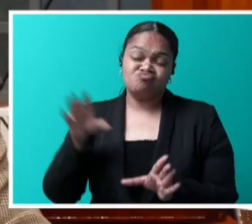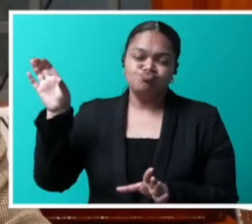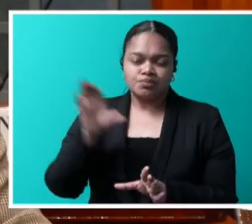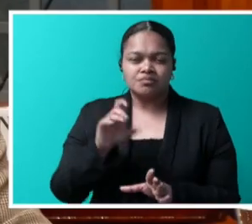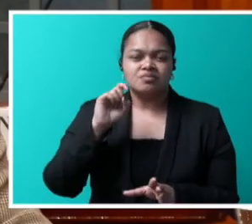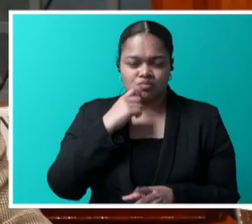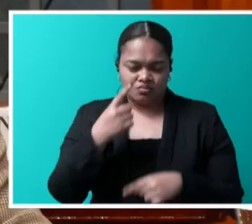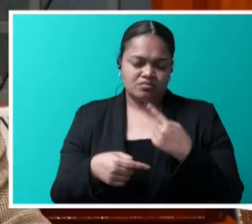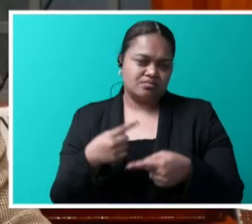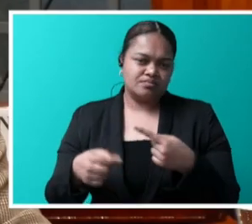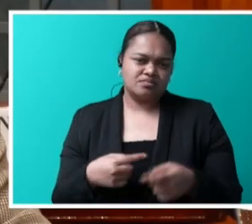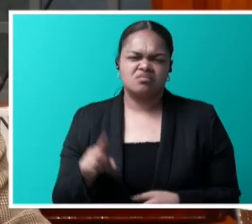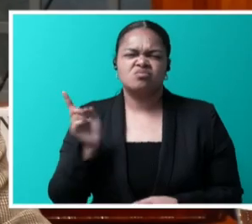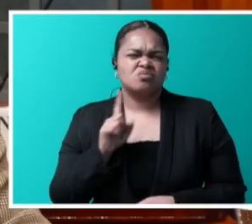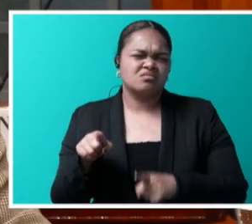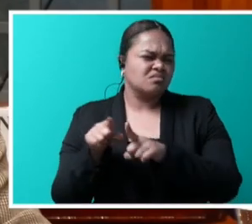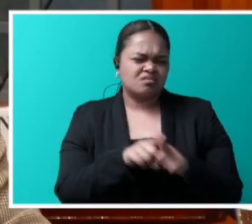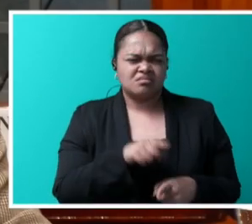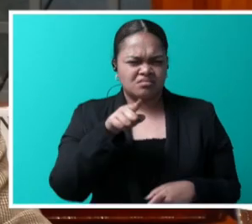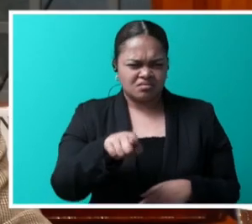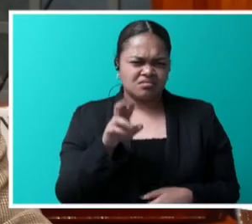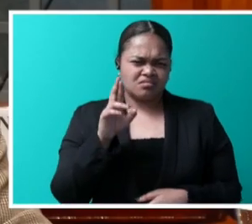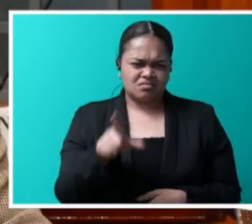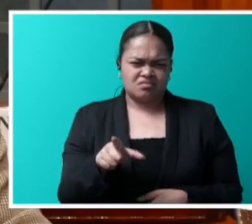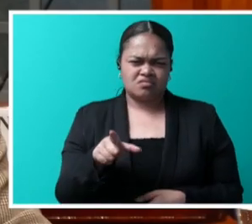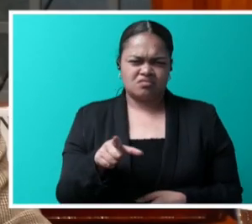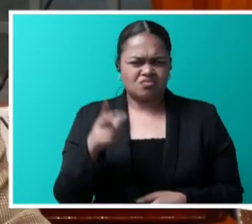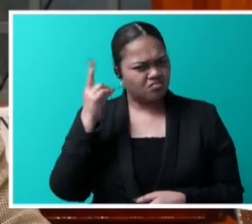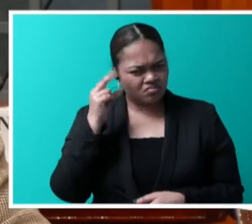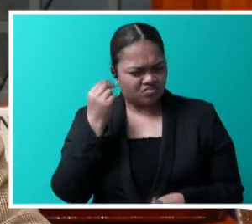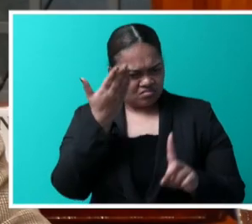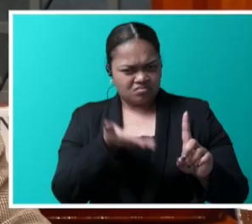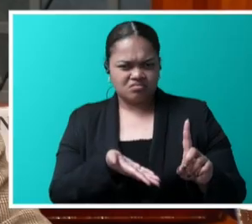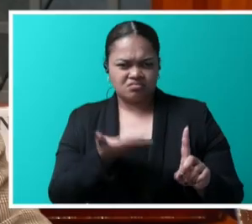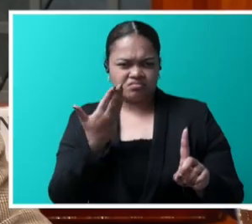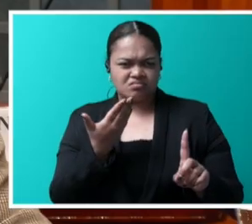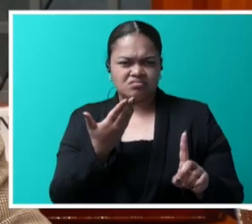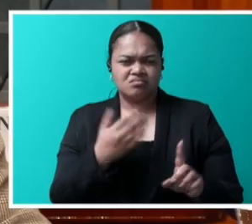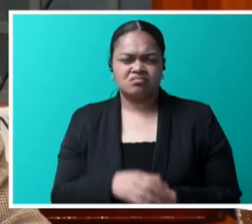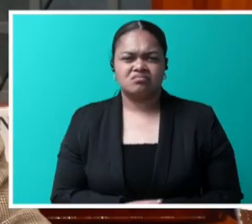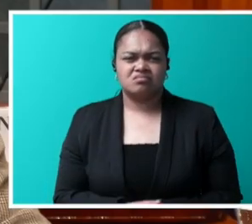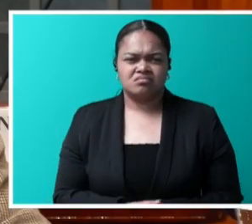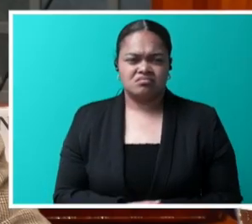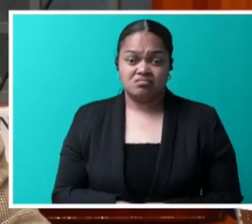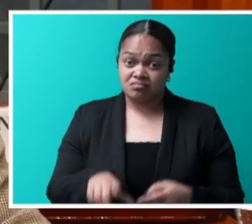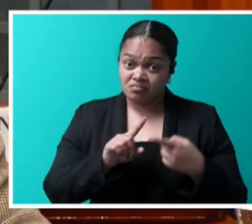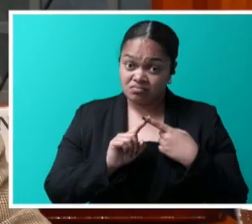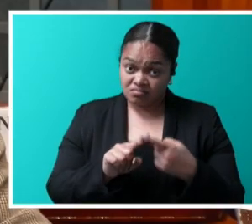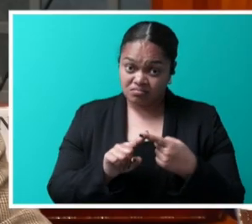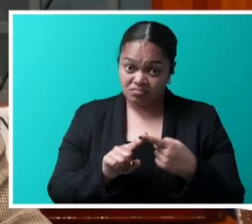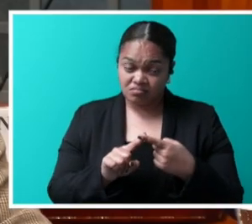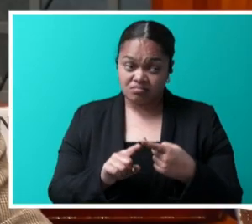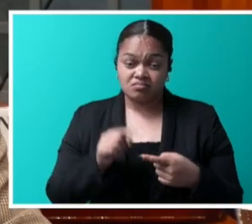one might ask, what does this mean for an ordinary Fijian? Three things, Mr. Speaker. First,